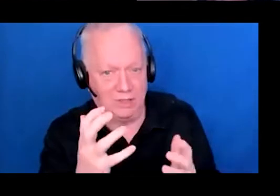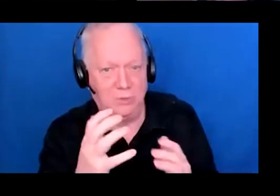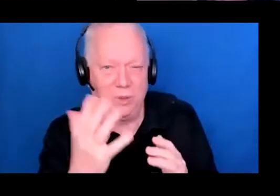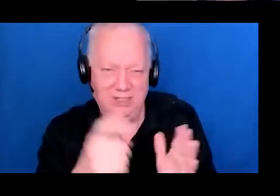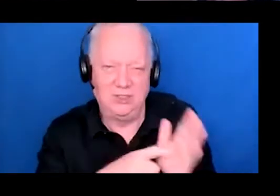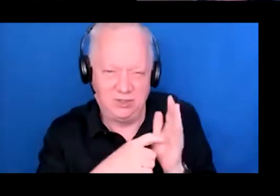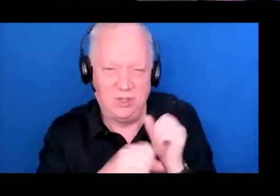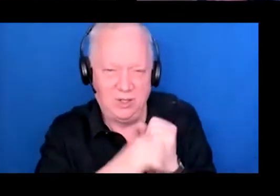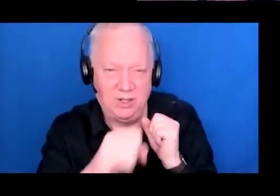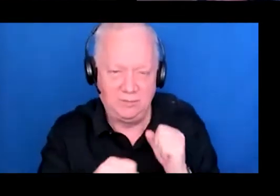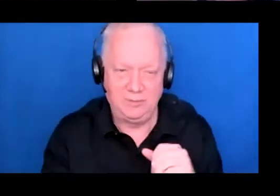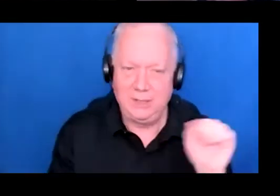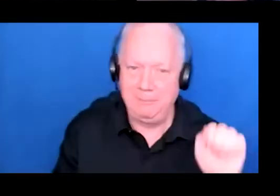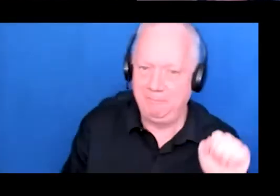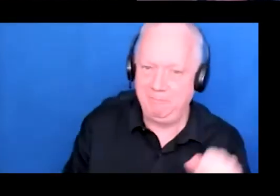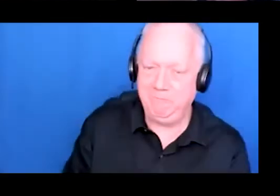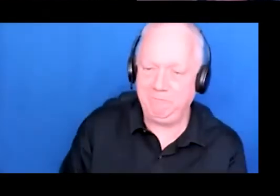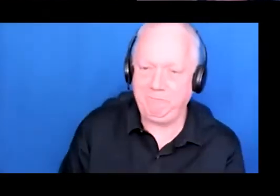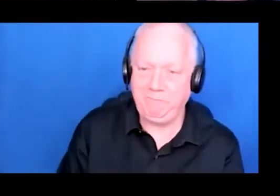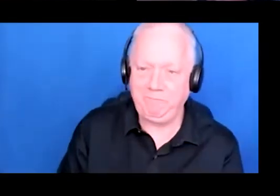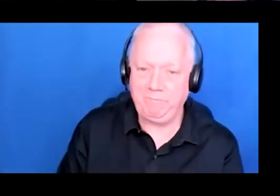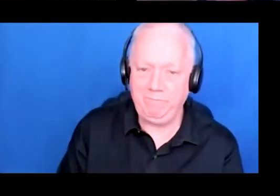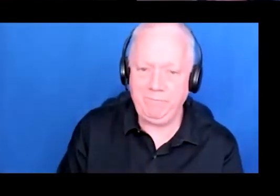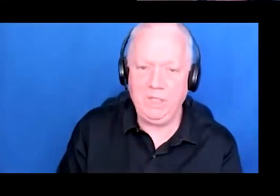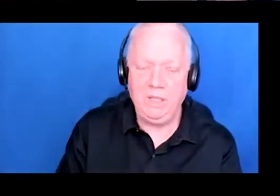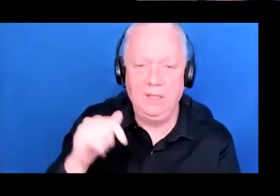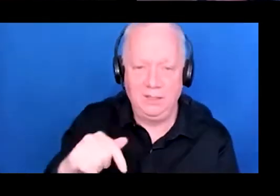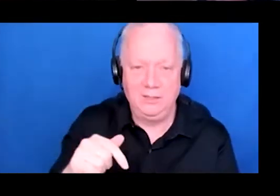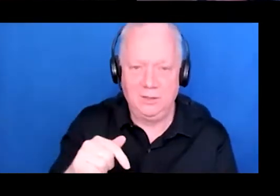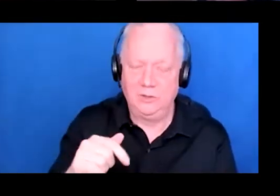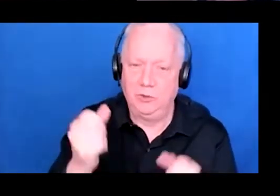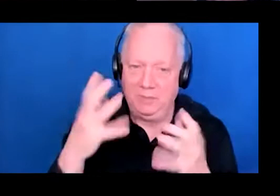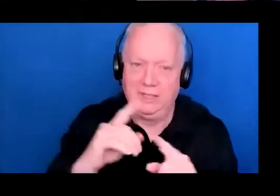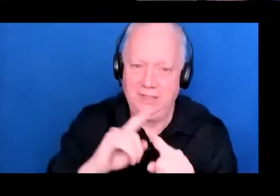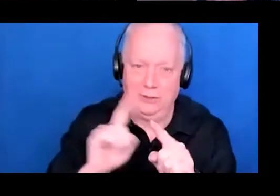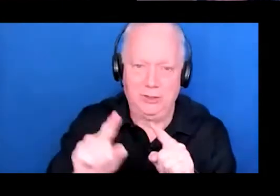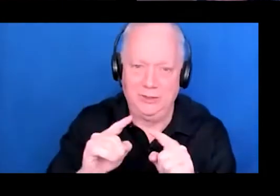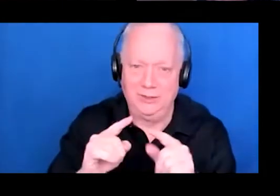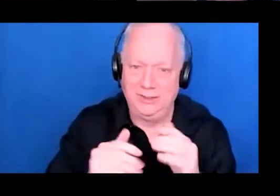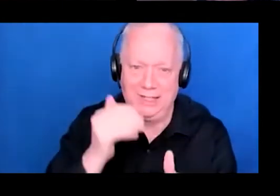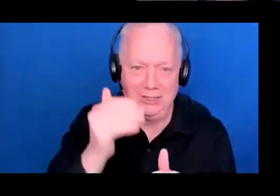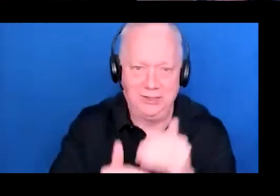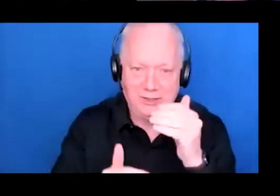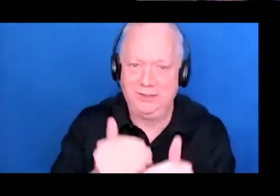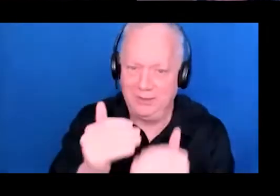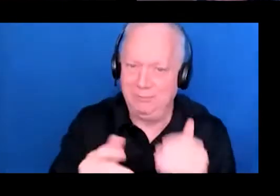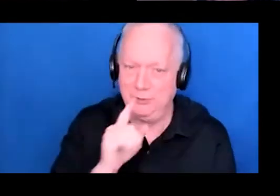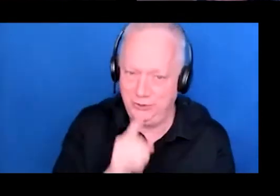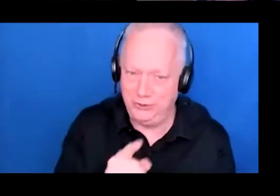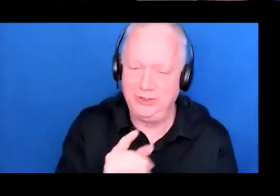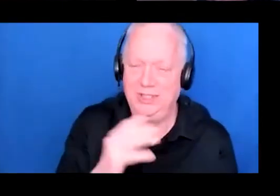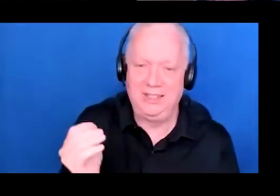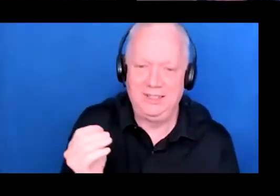long. Yeah. Yep. Well, this has gone through so many different stages, I'm sure,